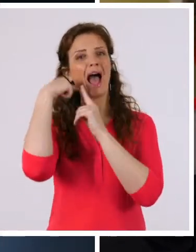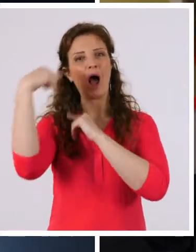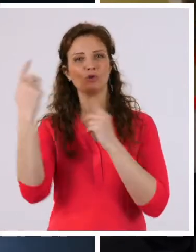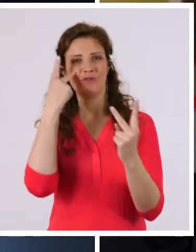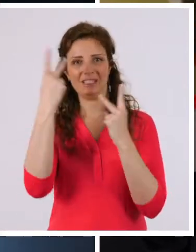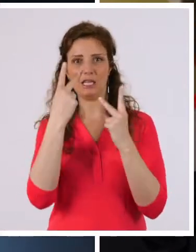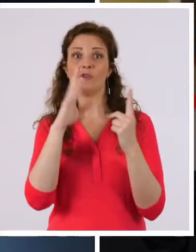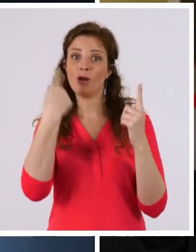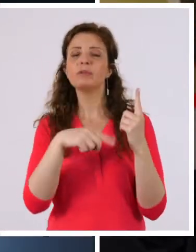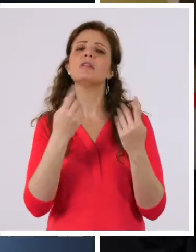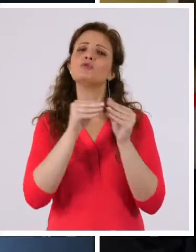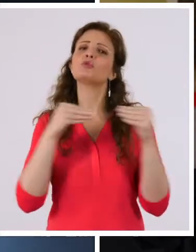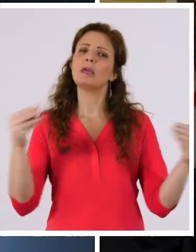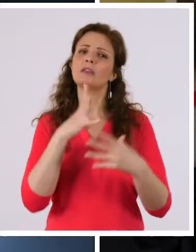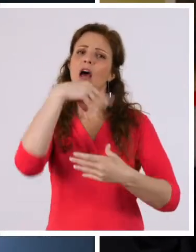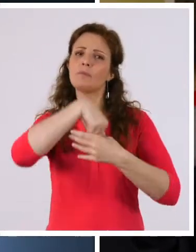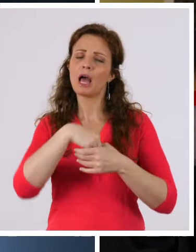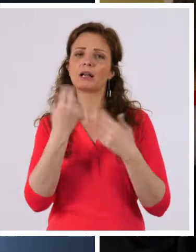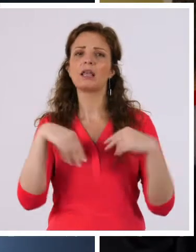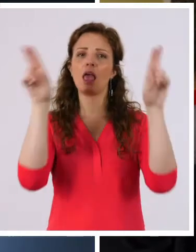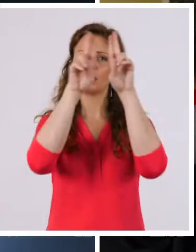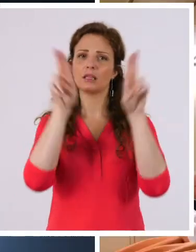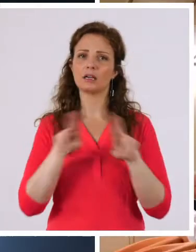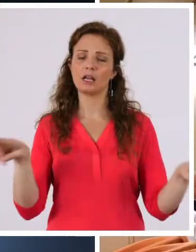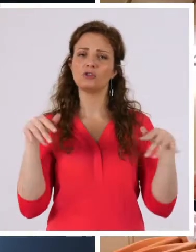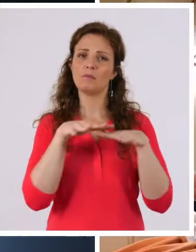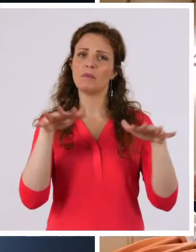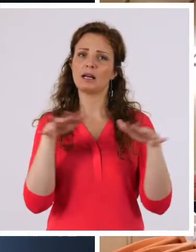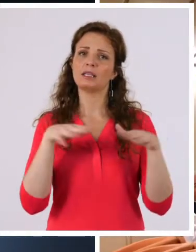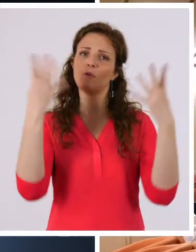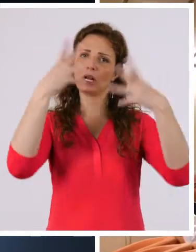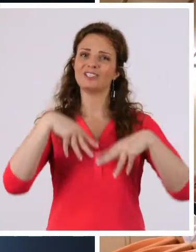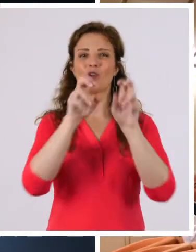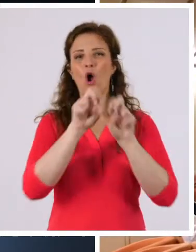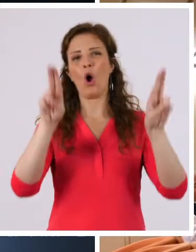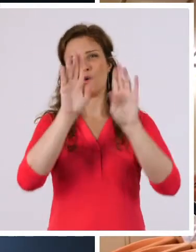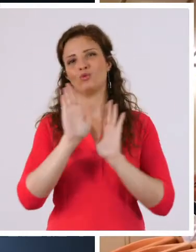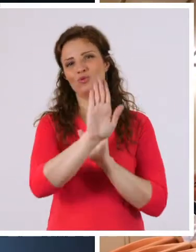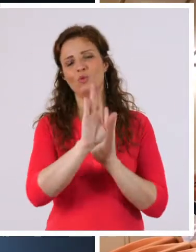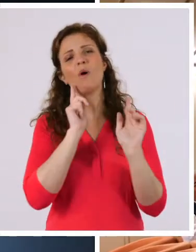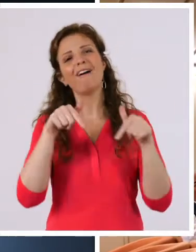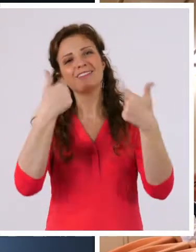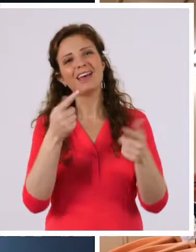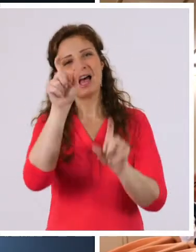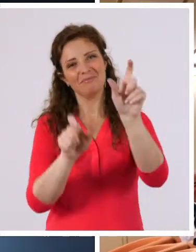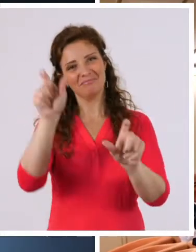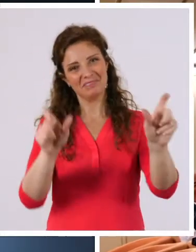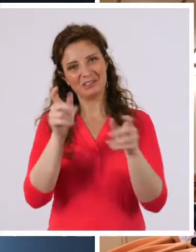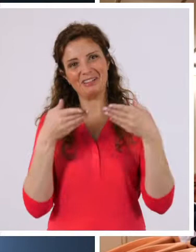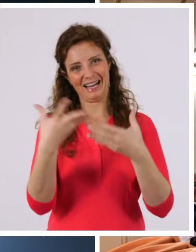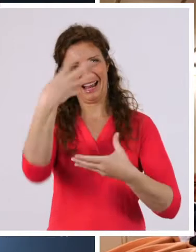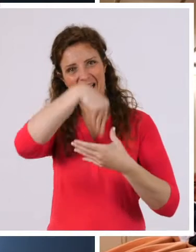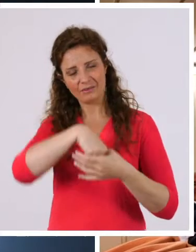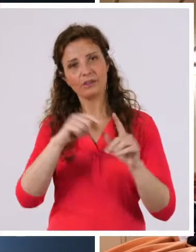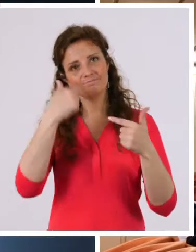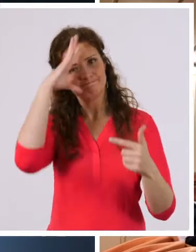by the US International Maritime Organization to help passengers to understand the procedures to be followed in case of emergency